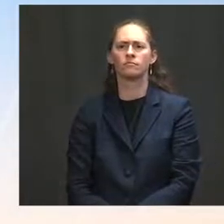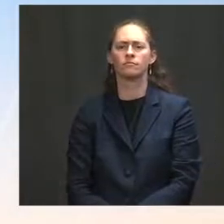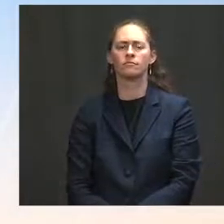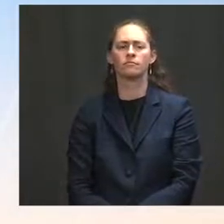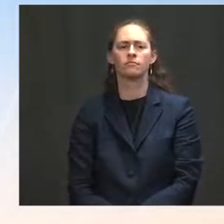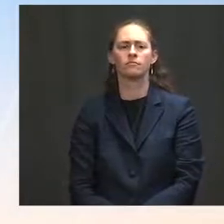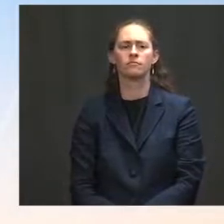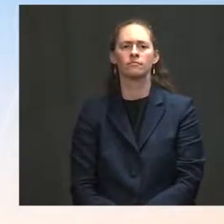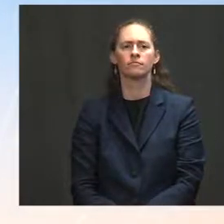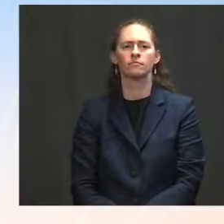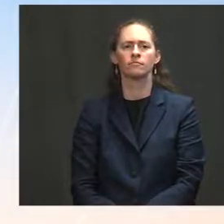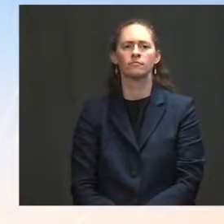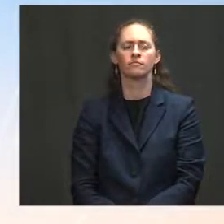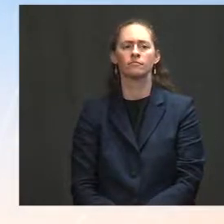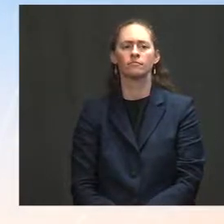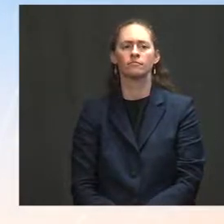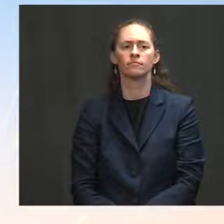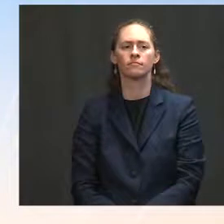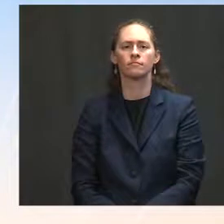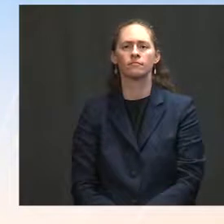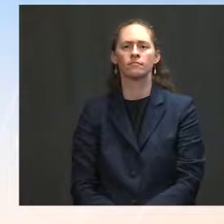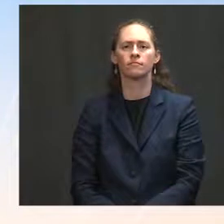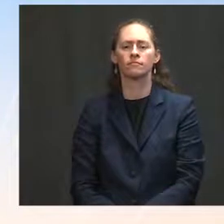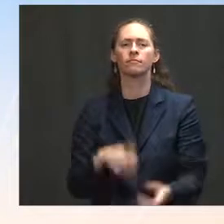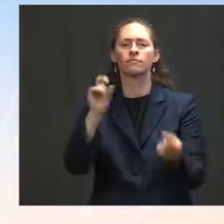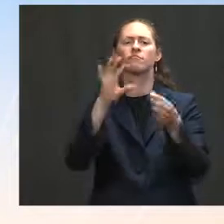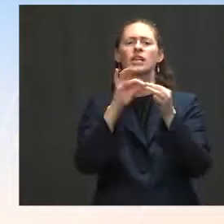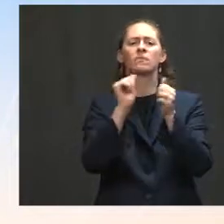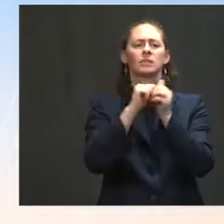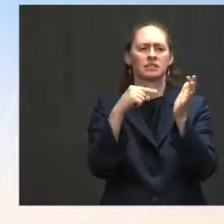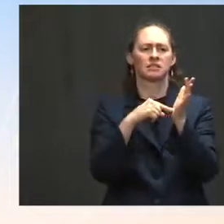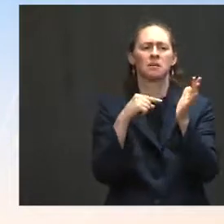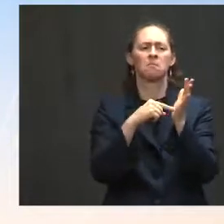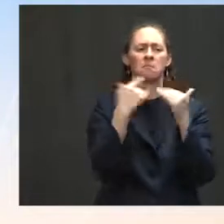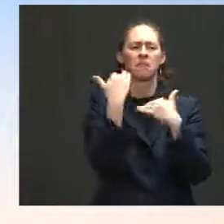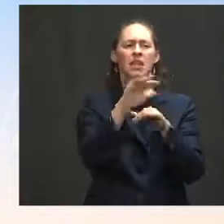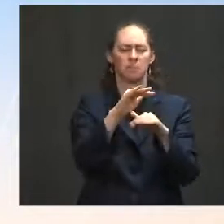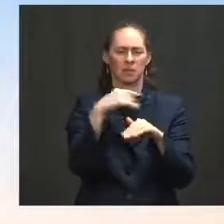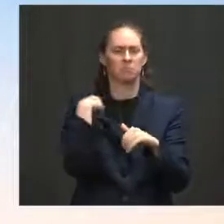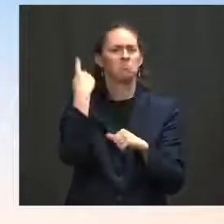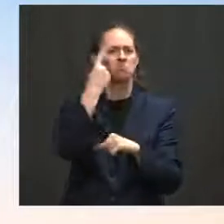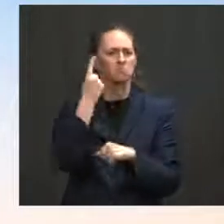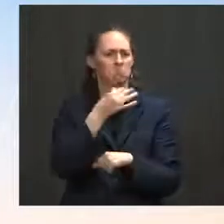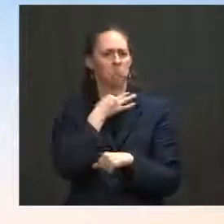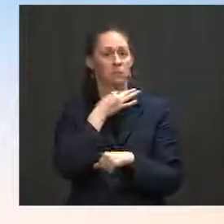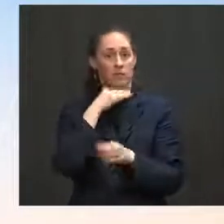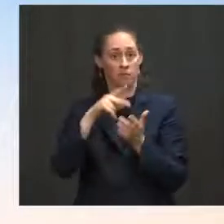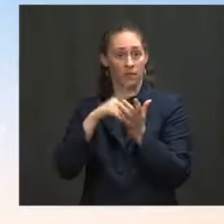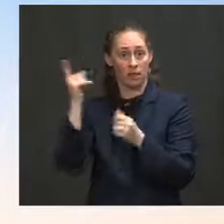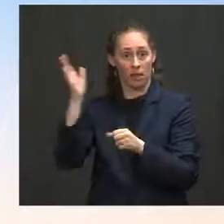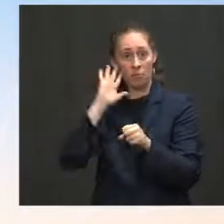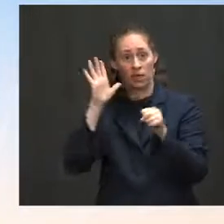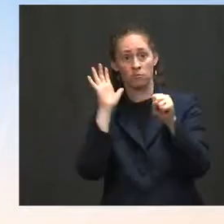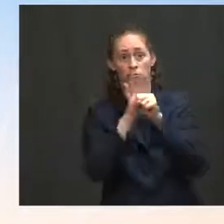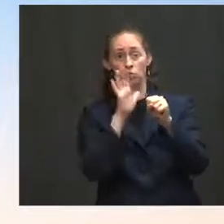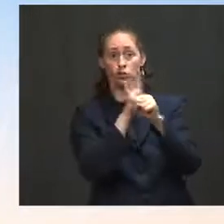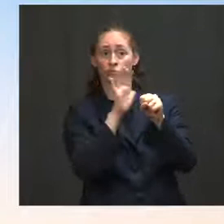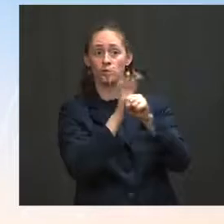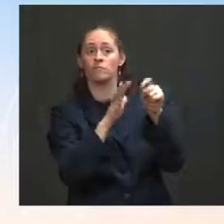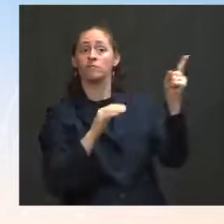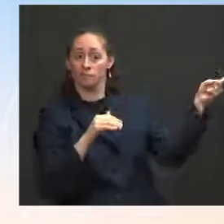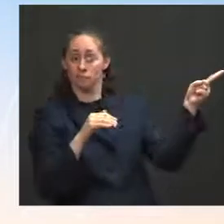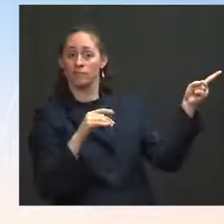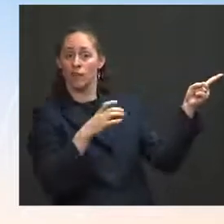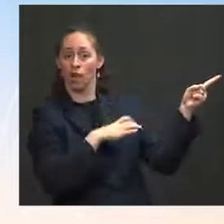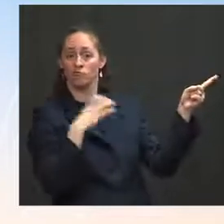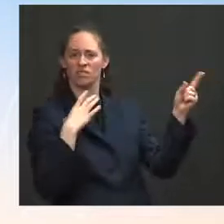will arrive. Is the president going to be pushing Congress to raise the debt limit or suspend it again